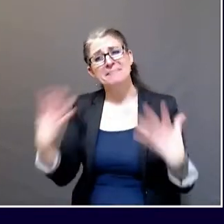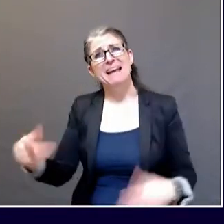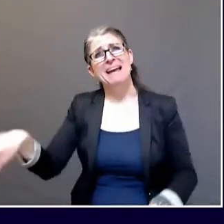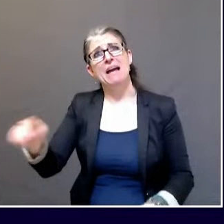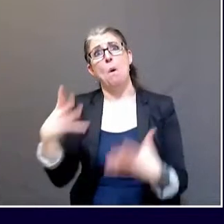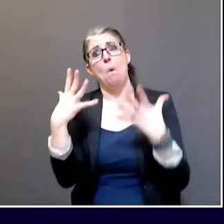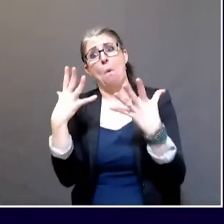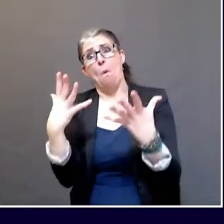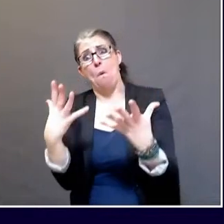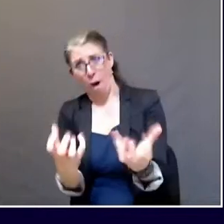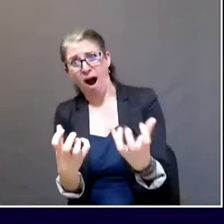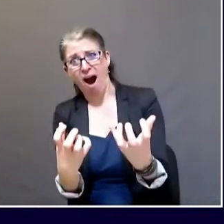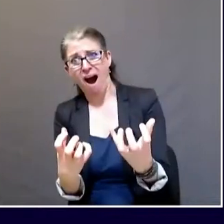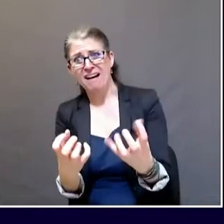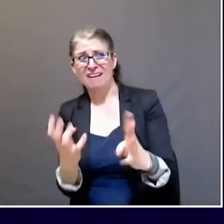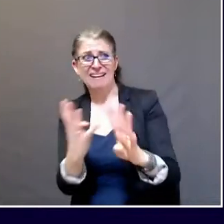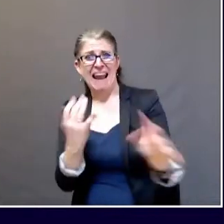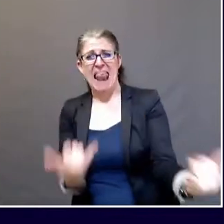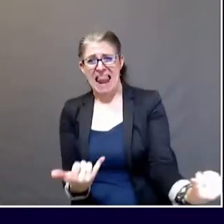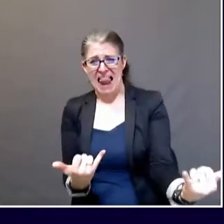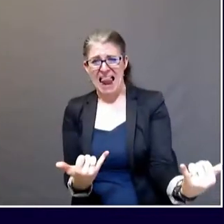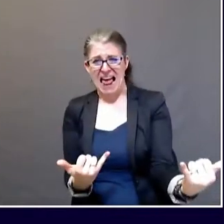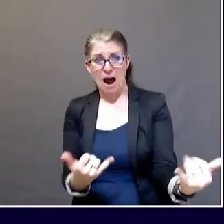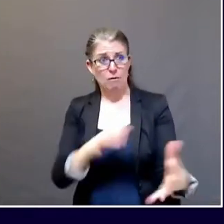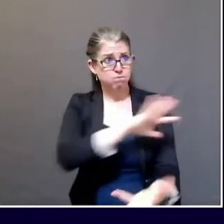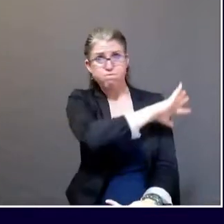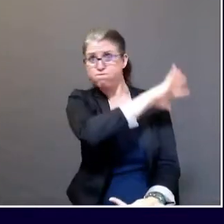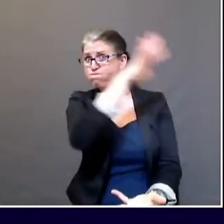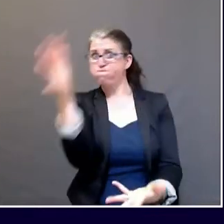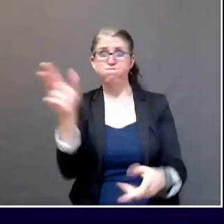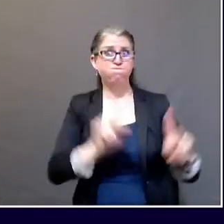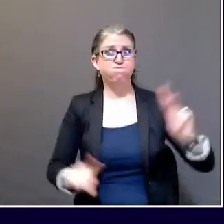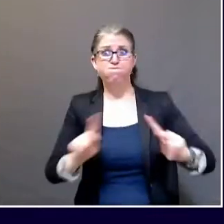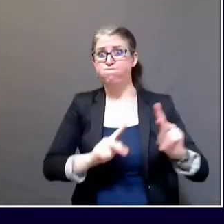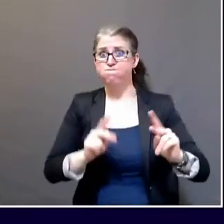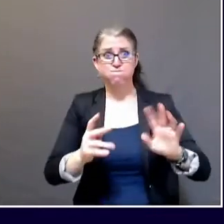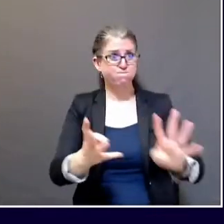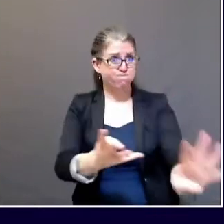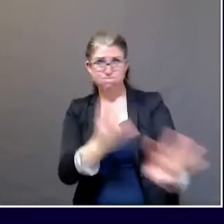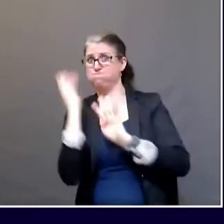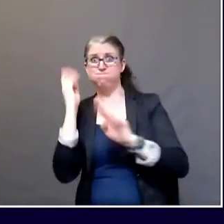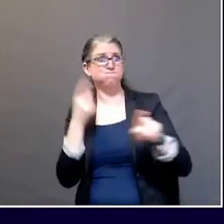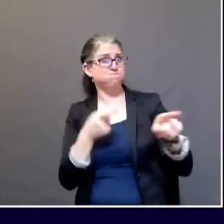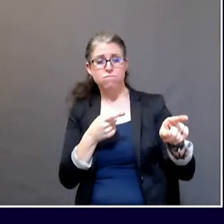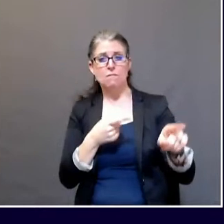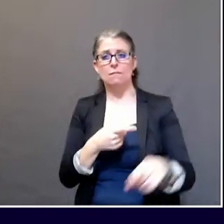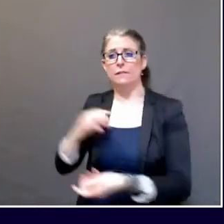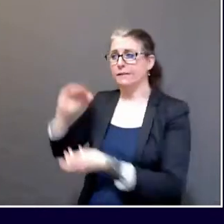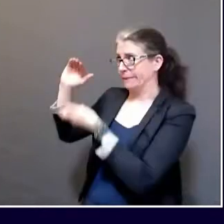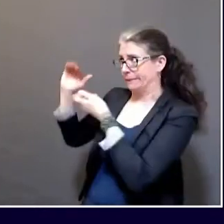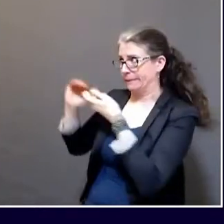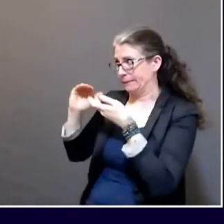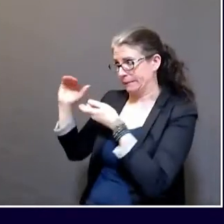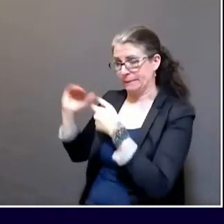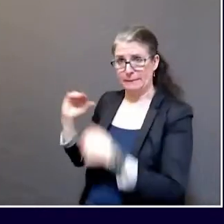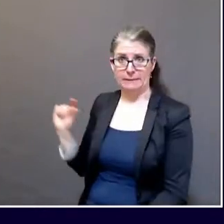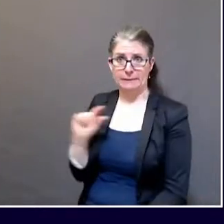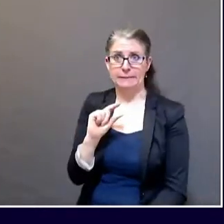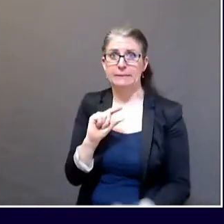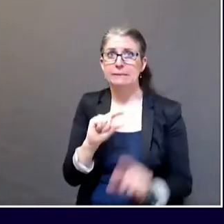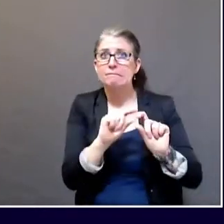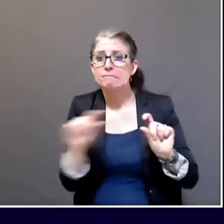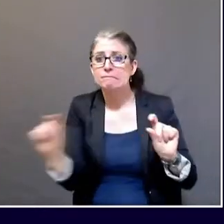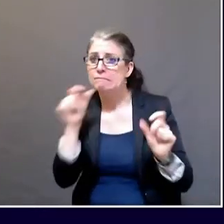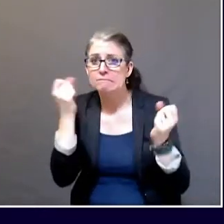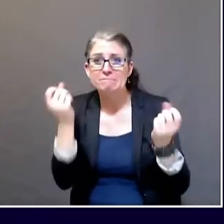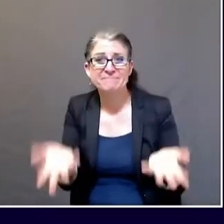bit longer before that wave, that initial number of folks works their way through. How long it will take, we're